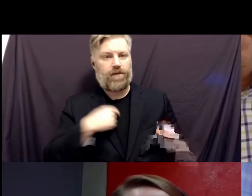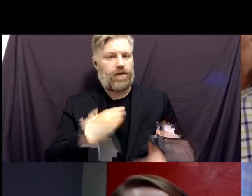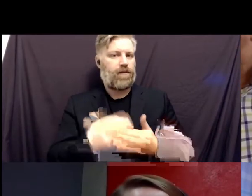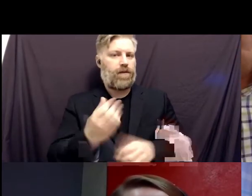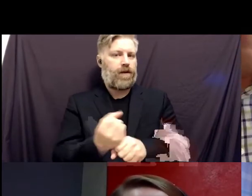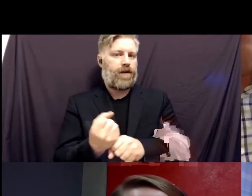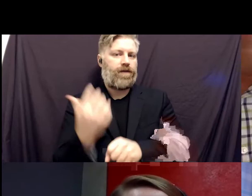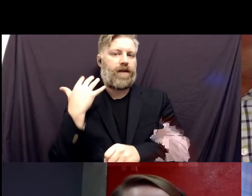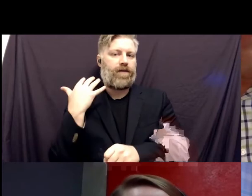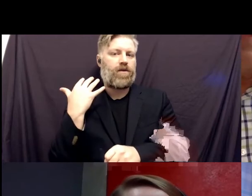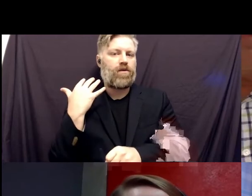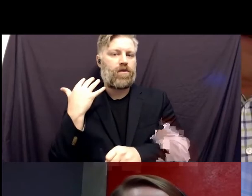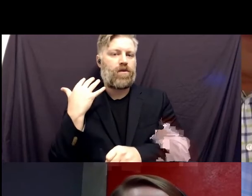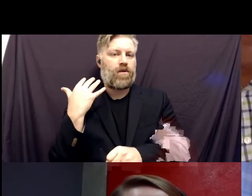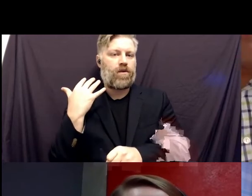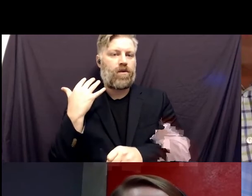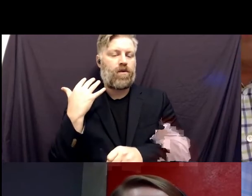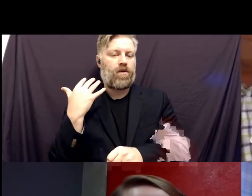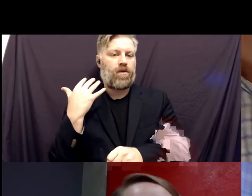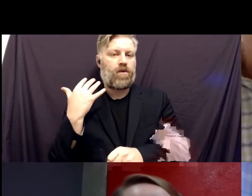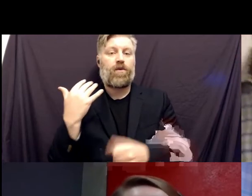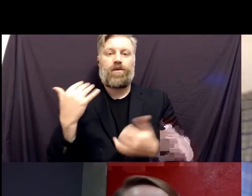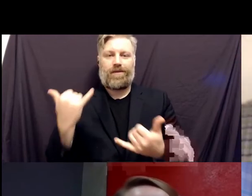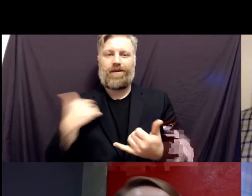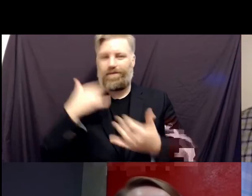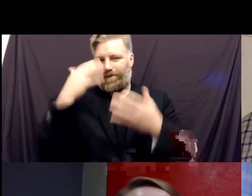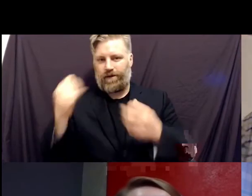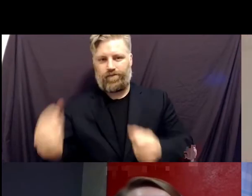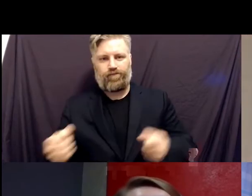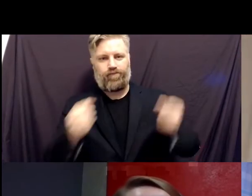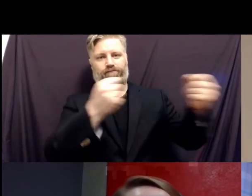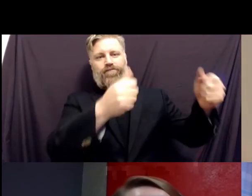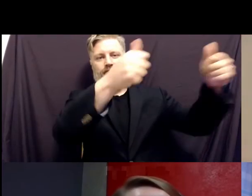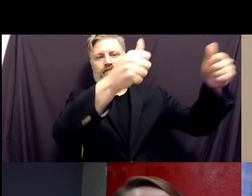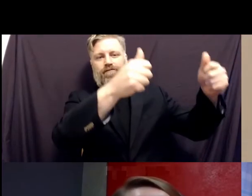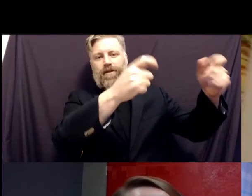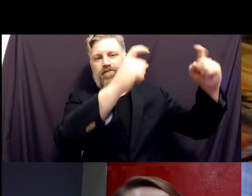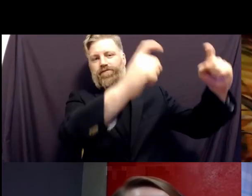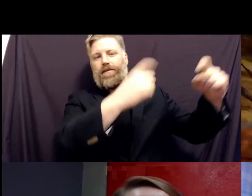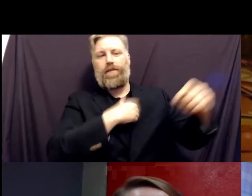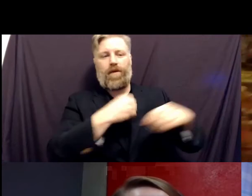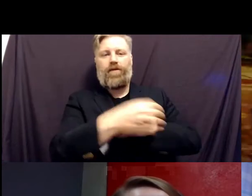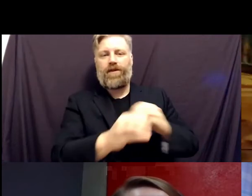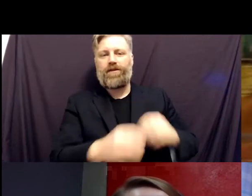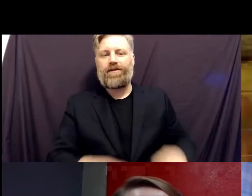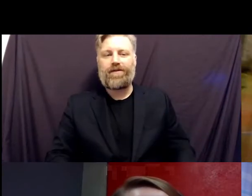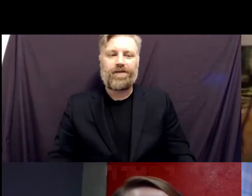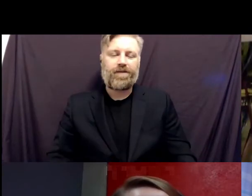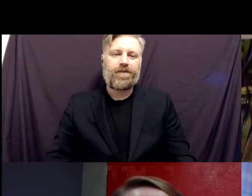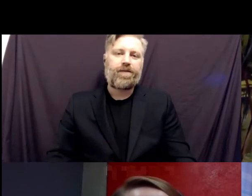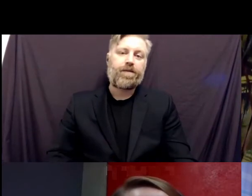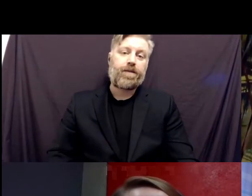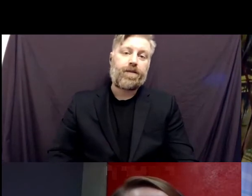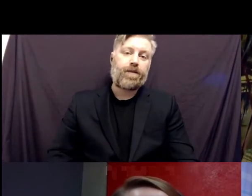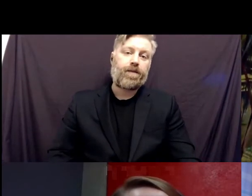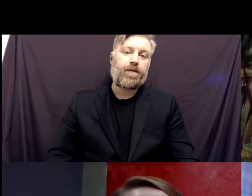ago, is now in my office. And I asked, I offered